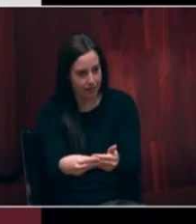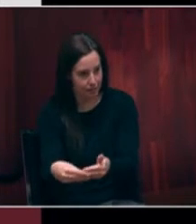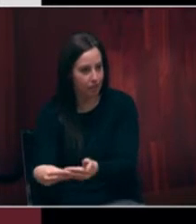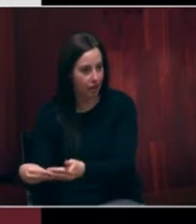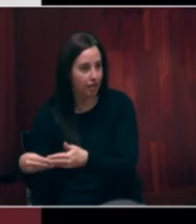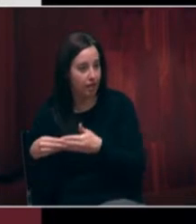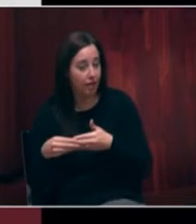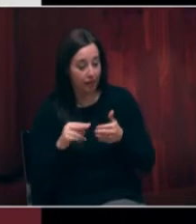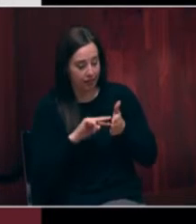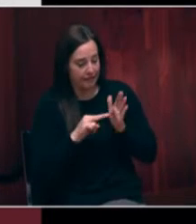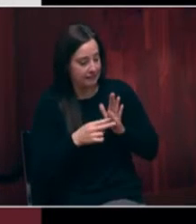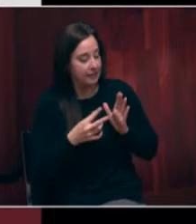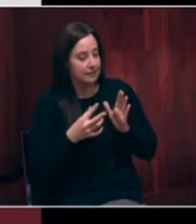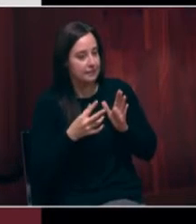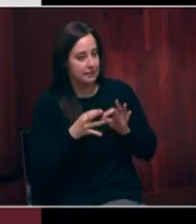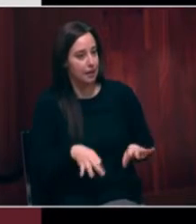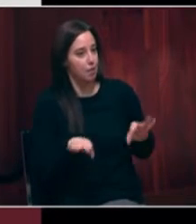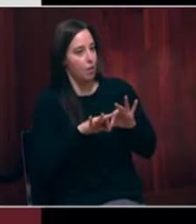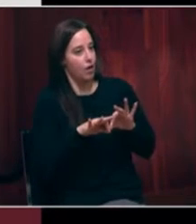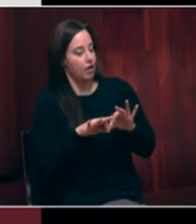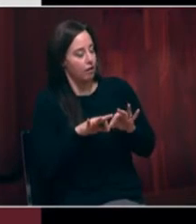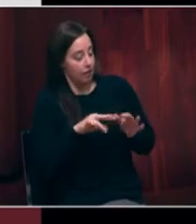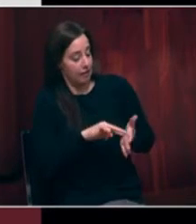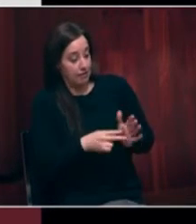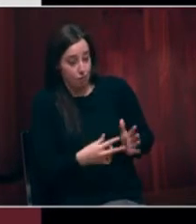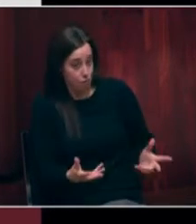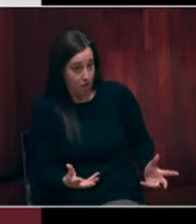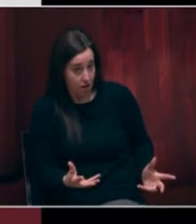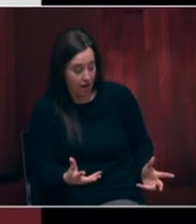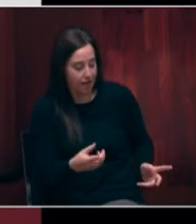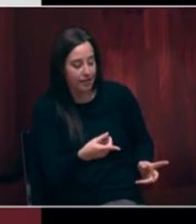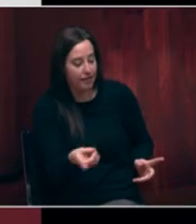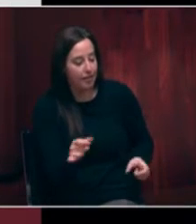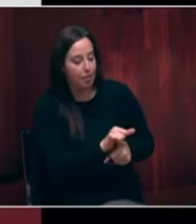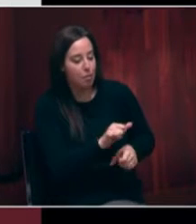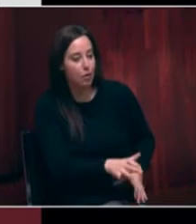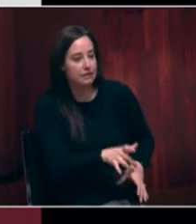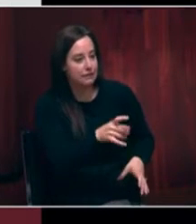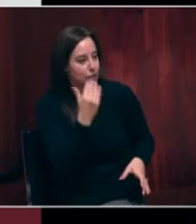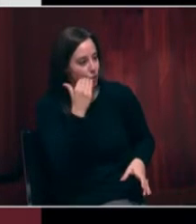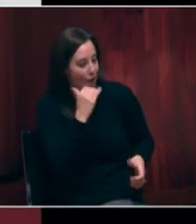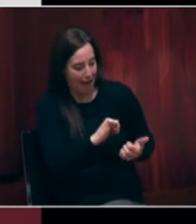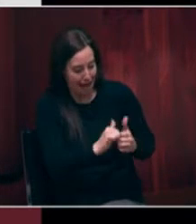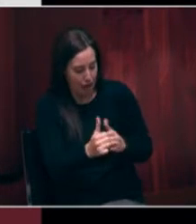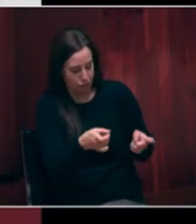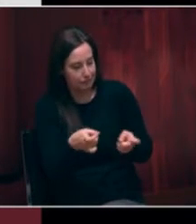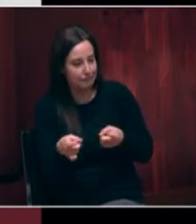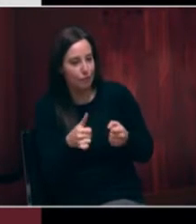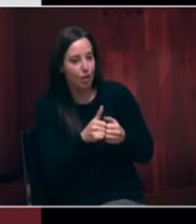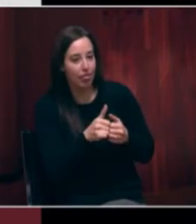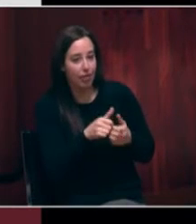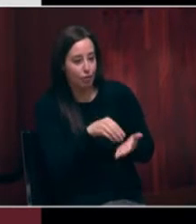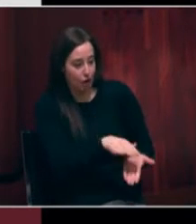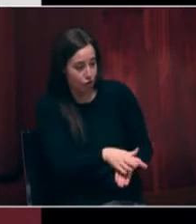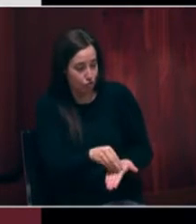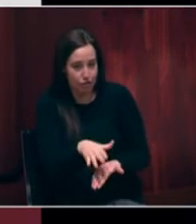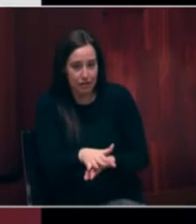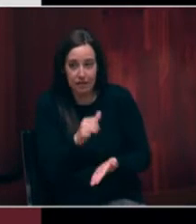intent is to make sure that our employees know what they need to do with their records and are not inadvertently destroying things that shouldn't